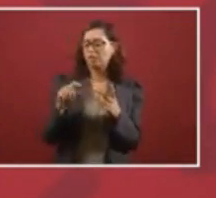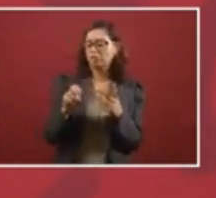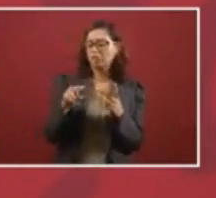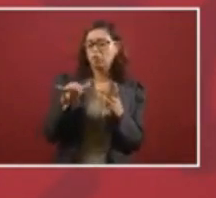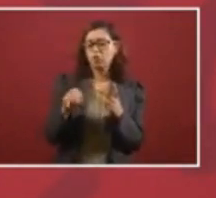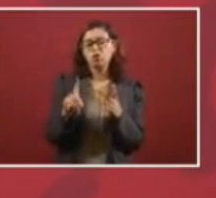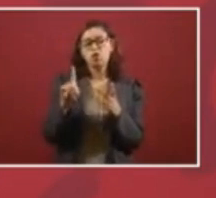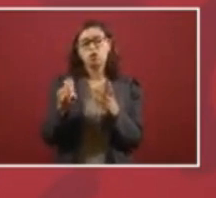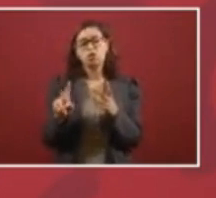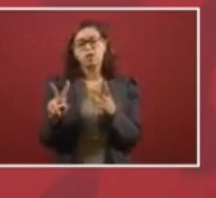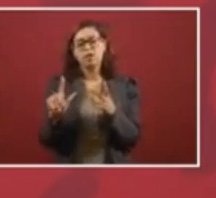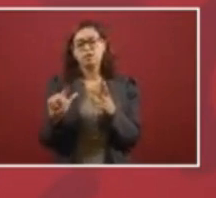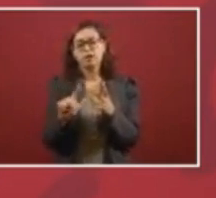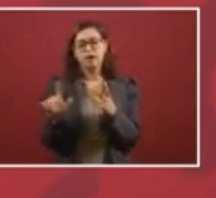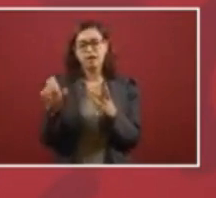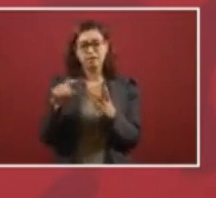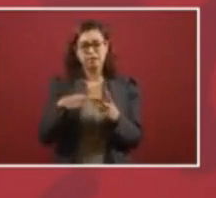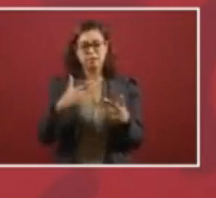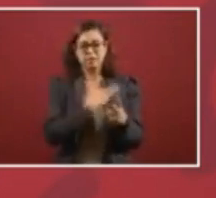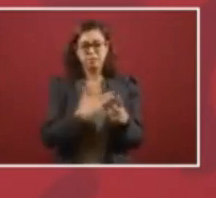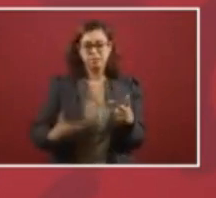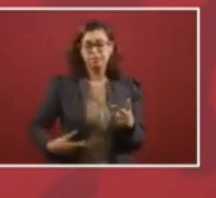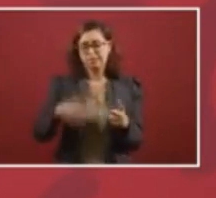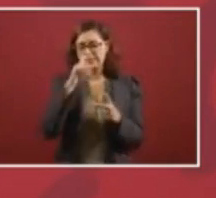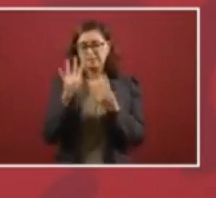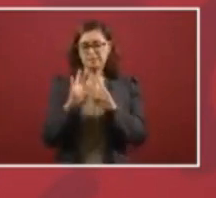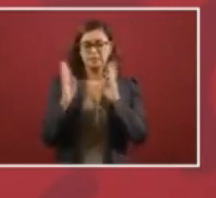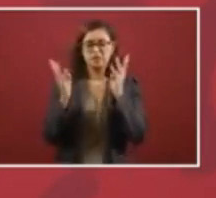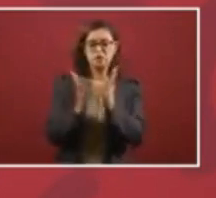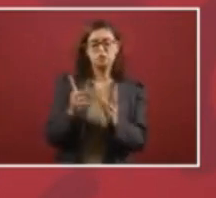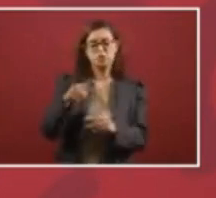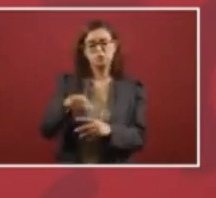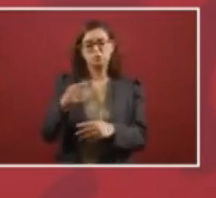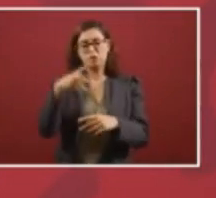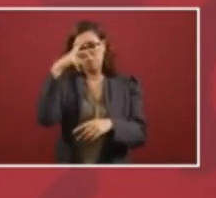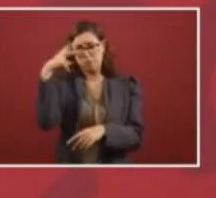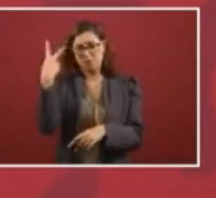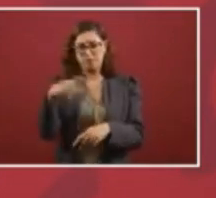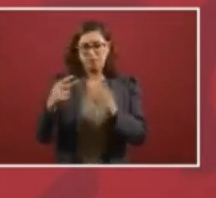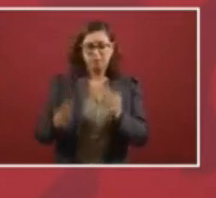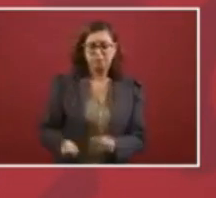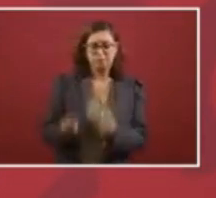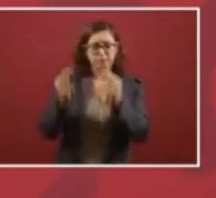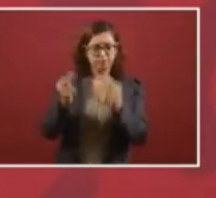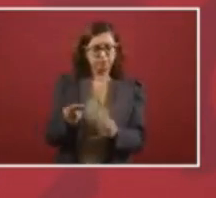And the same for Antonio del Valle, president of